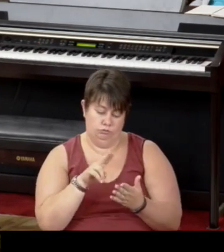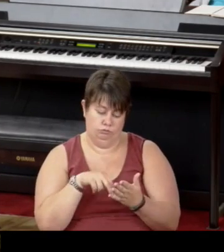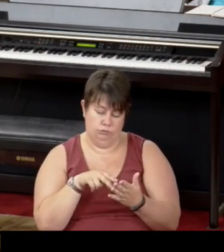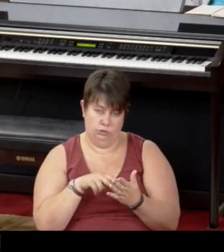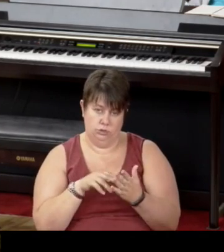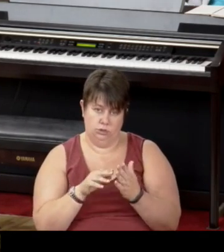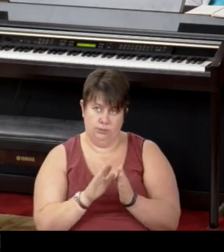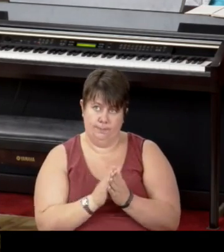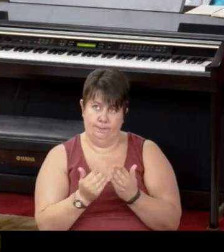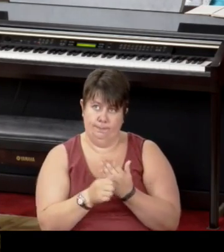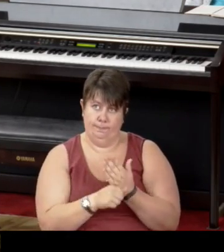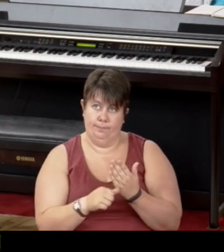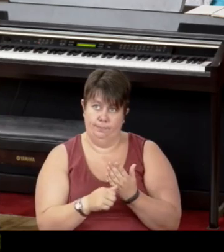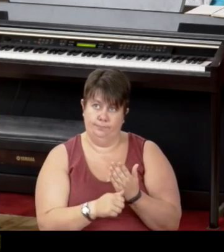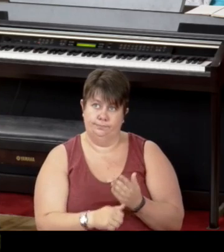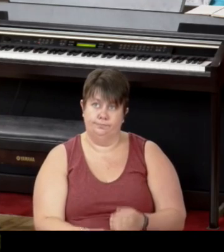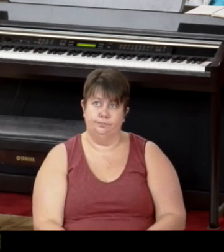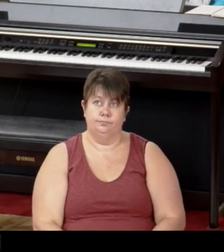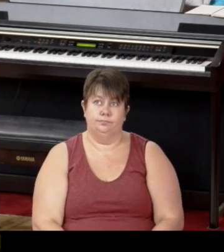word today.